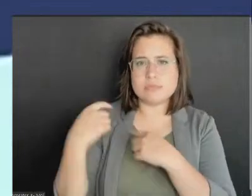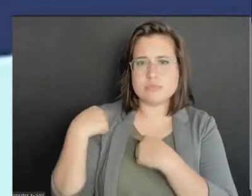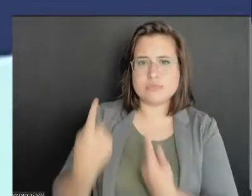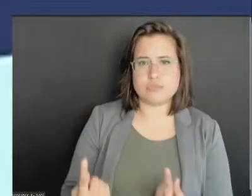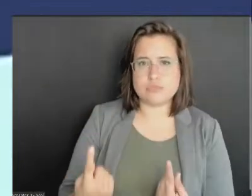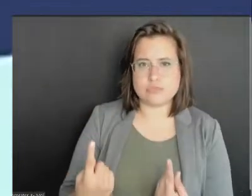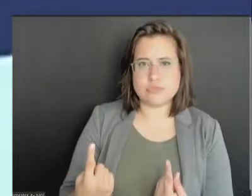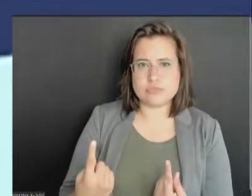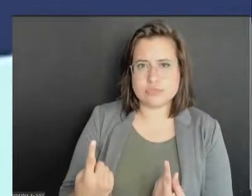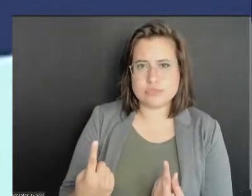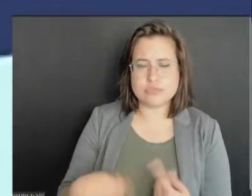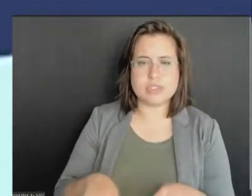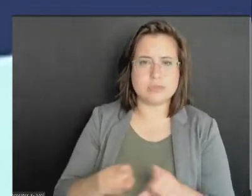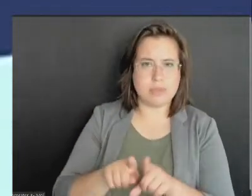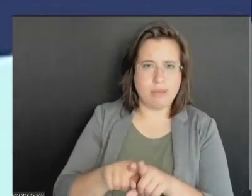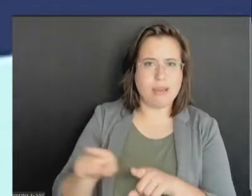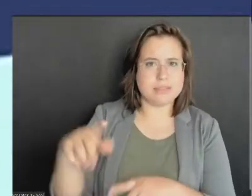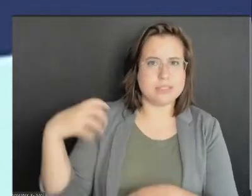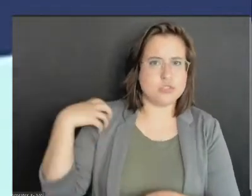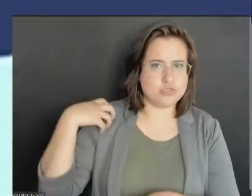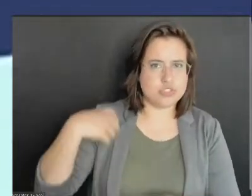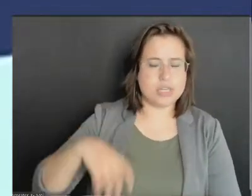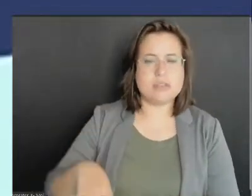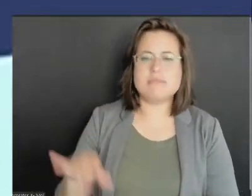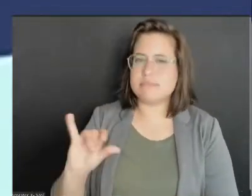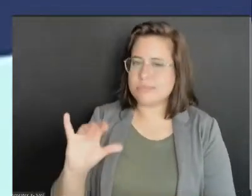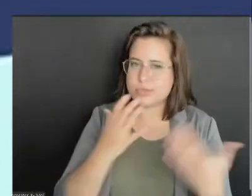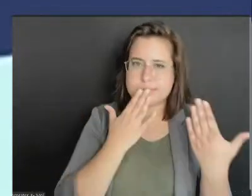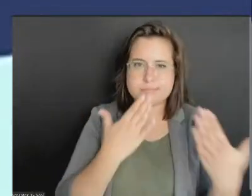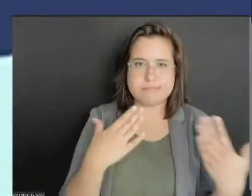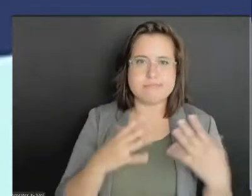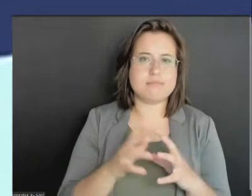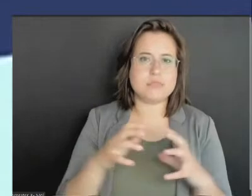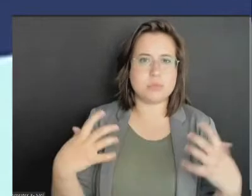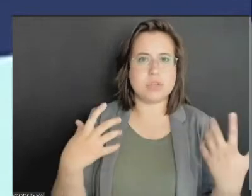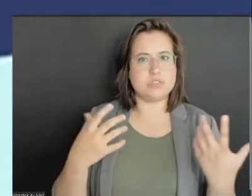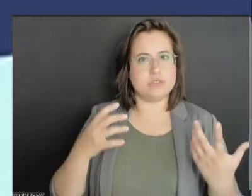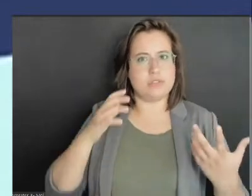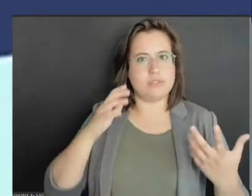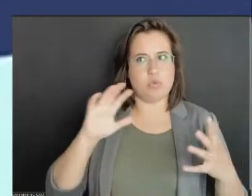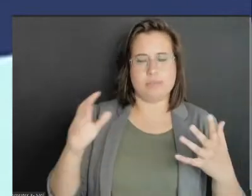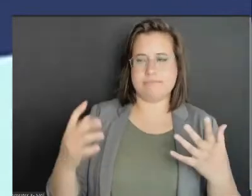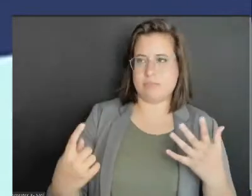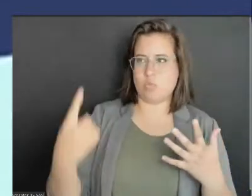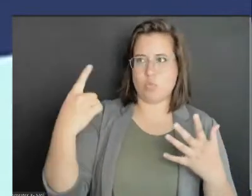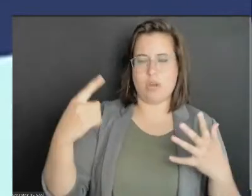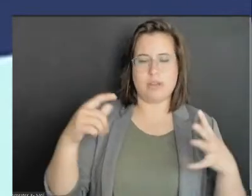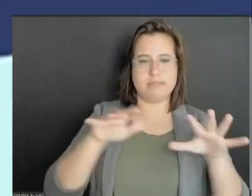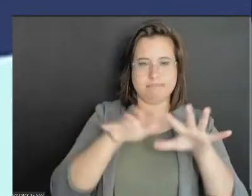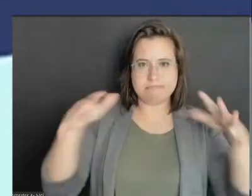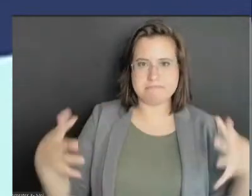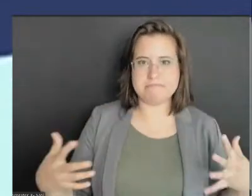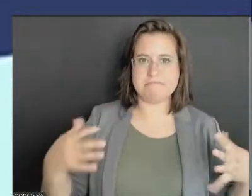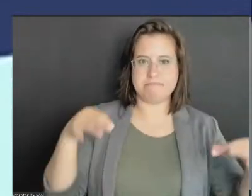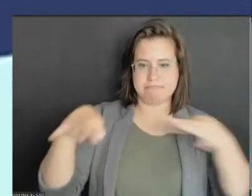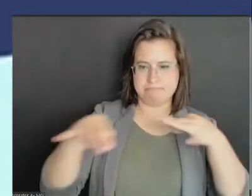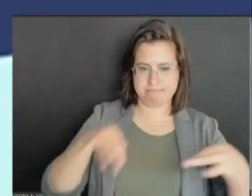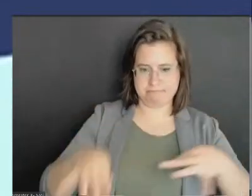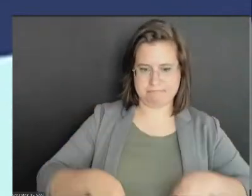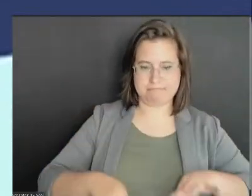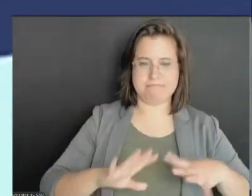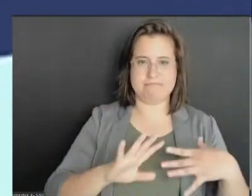former subcommittee chair. And of course, thank you so much for bringing together under one umbrella and one outcome, all of these very interrelated